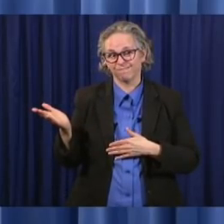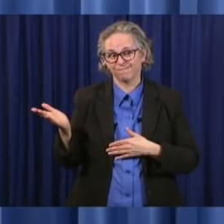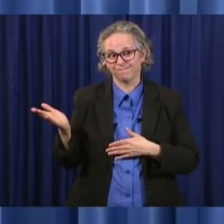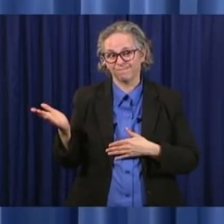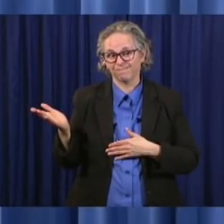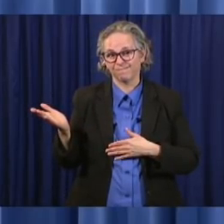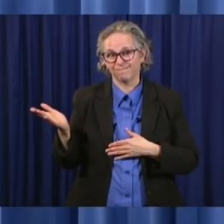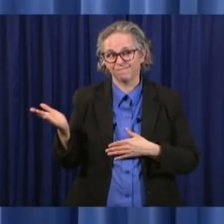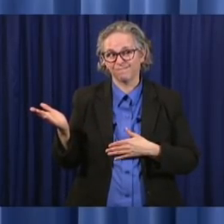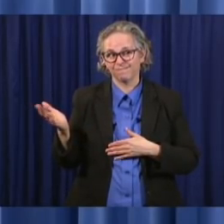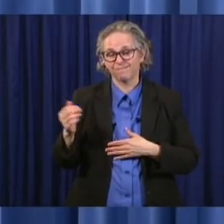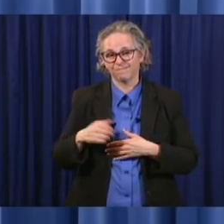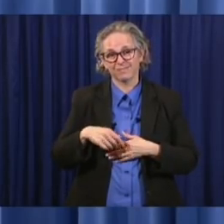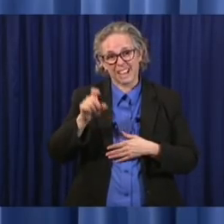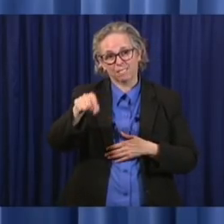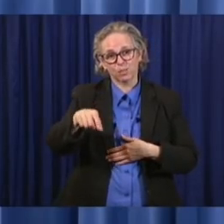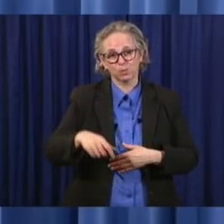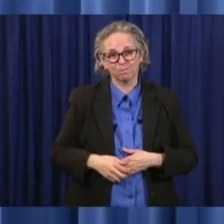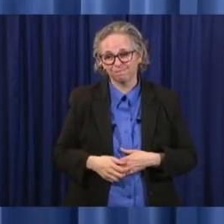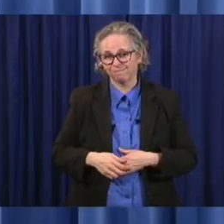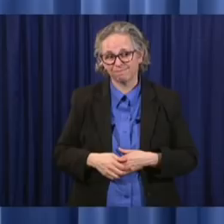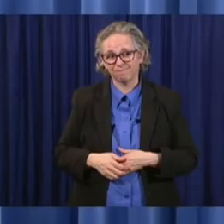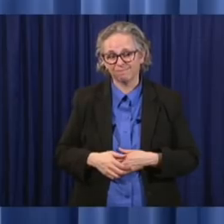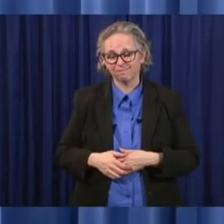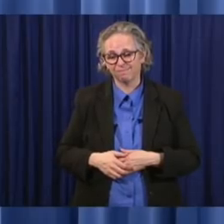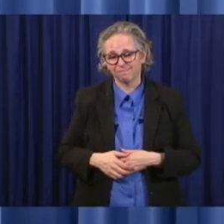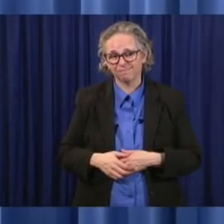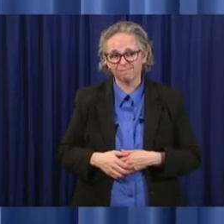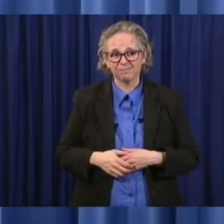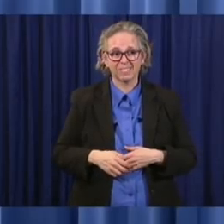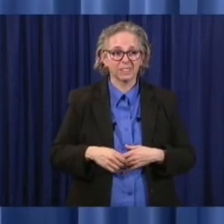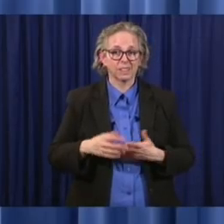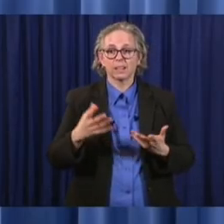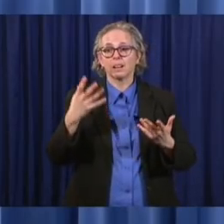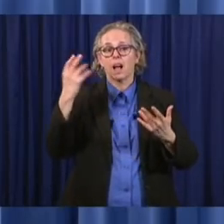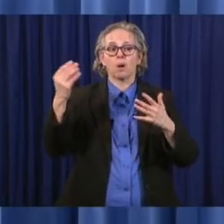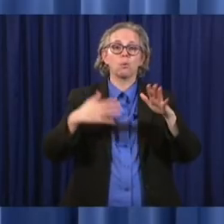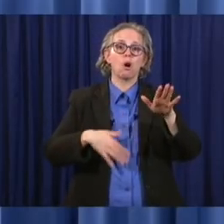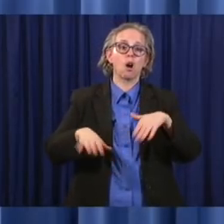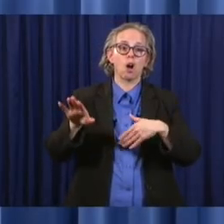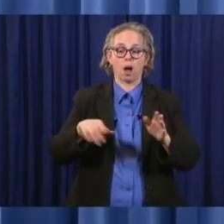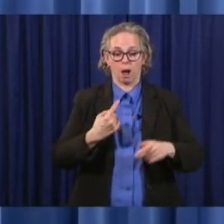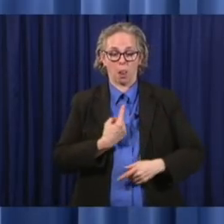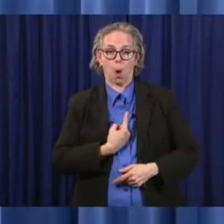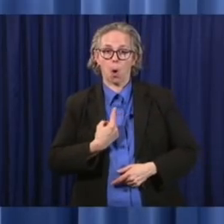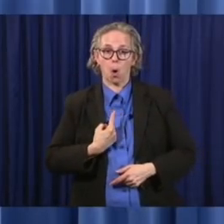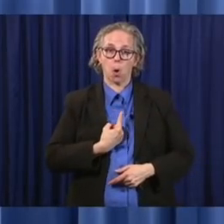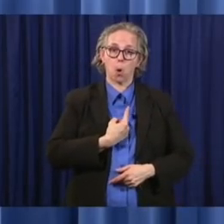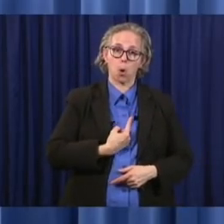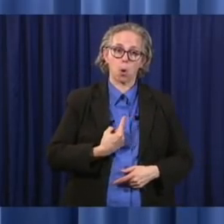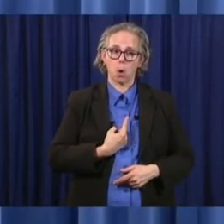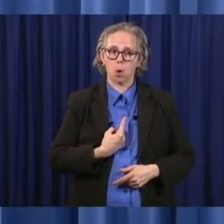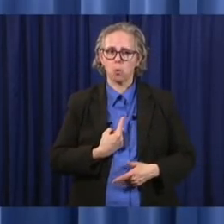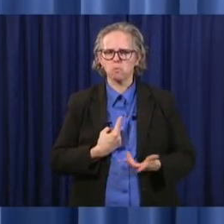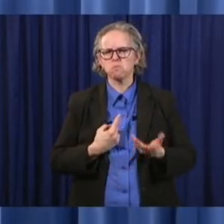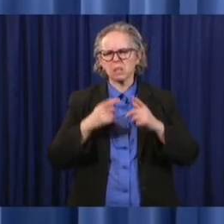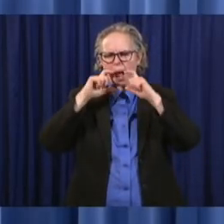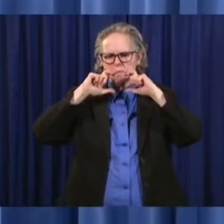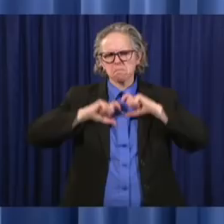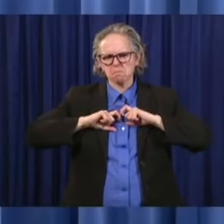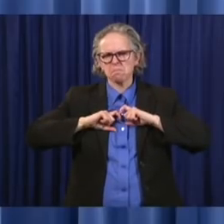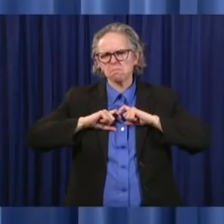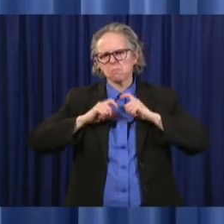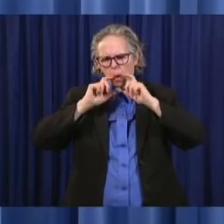to do that. Now, if they're out walking and they're not around people, do what they want to